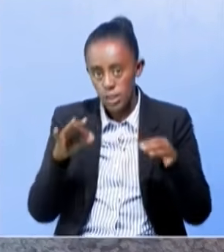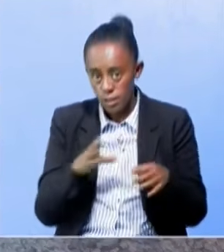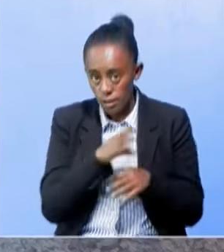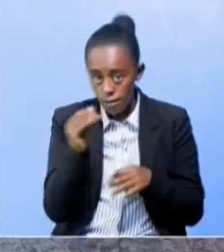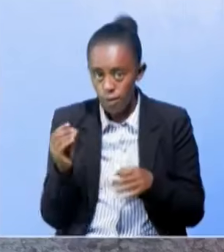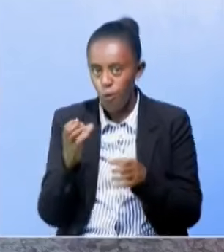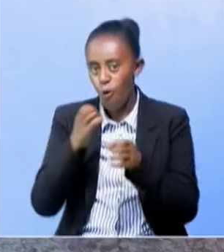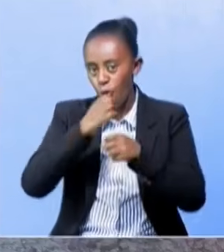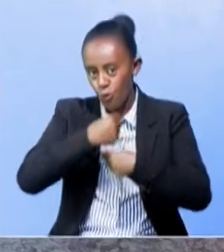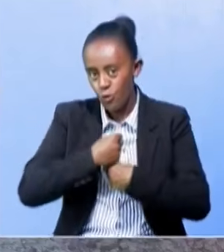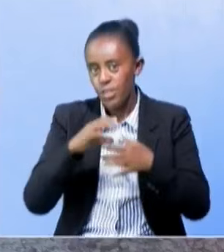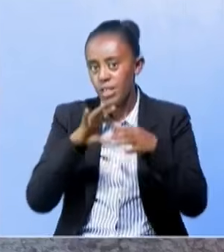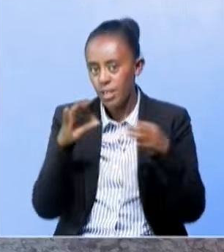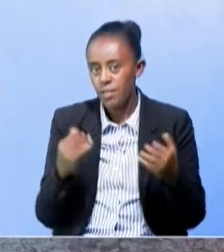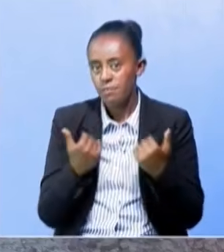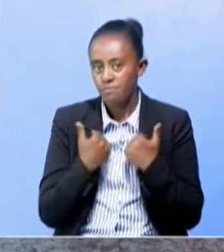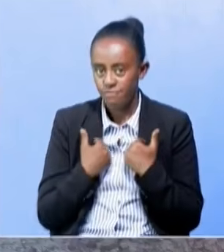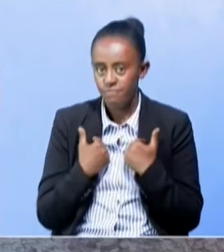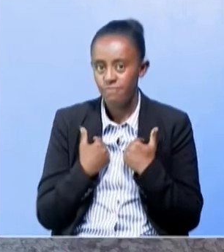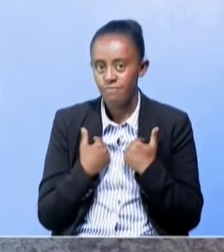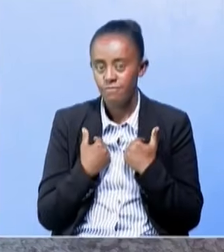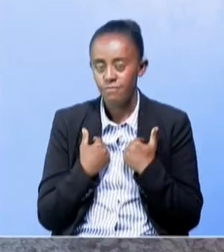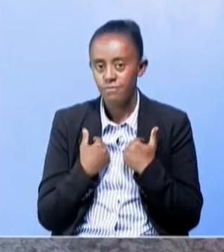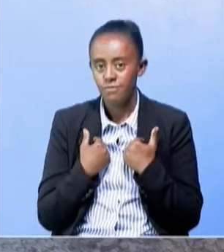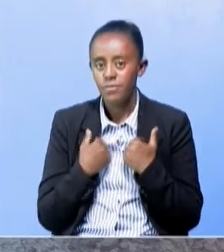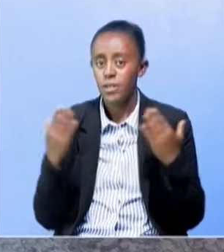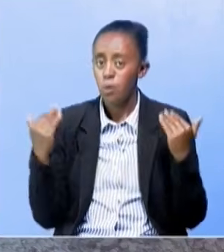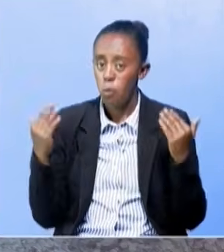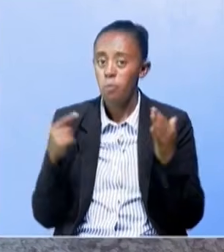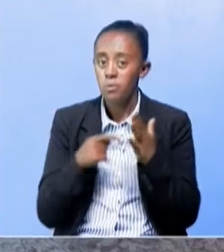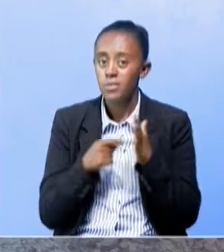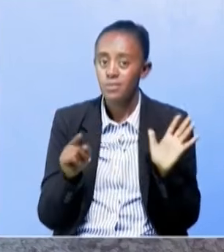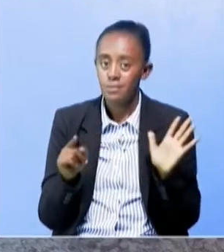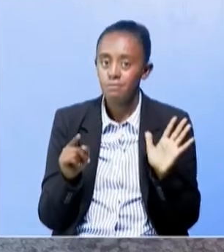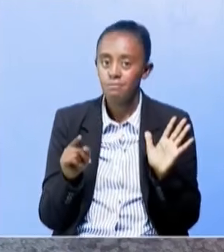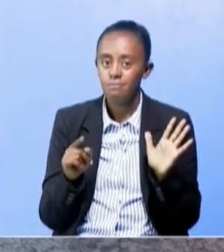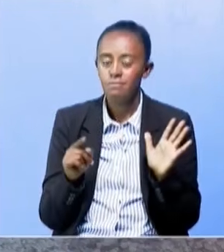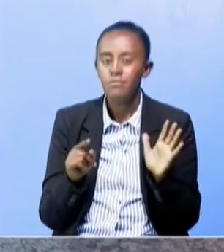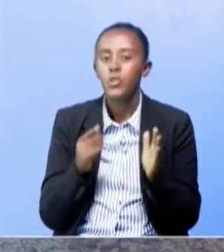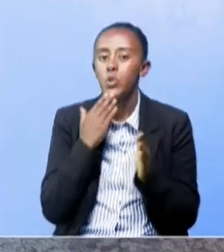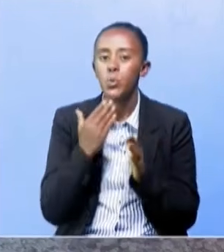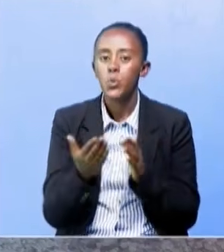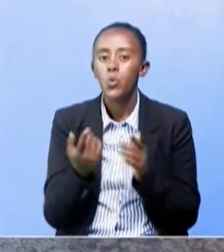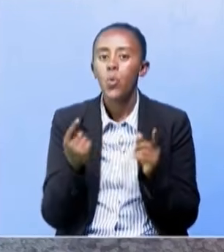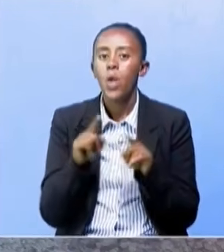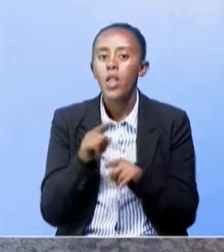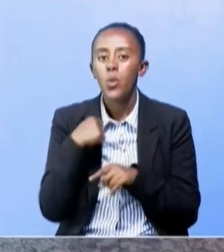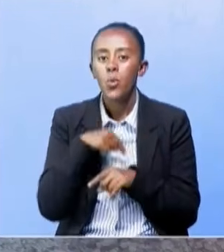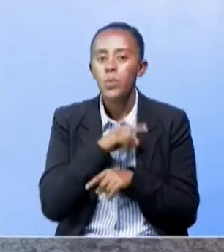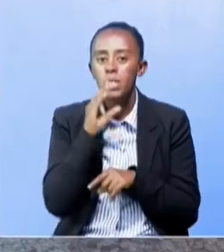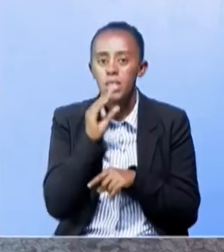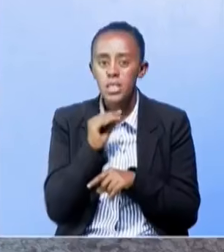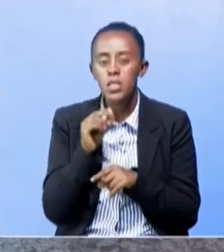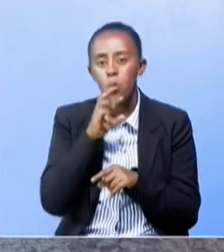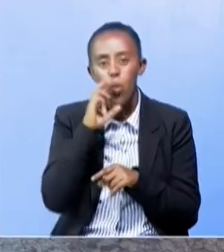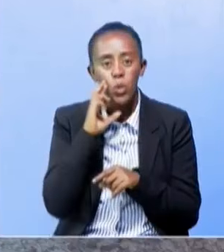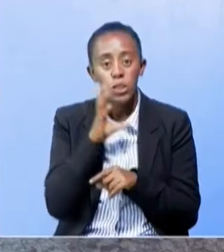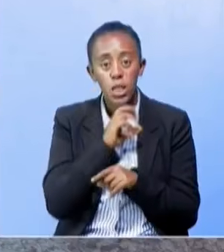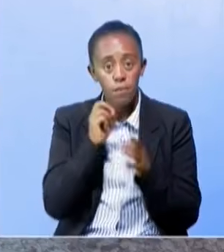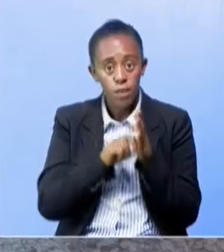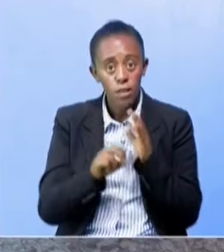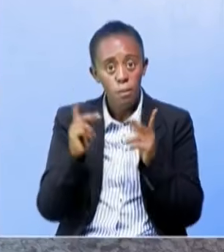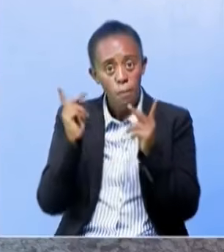sentence, and concluding sentence. I hope it's clear. Good. When we're saying a cause and effect